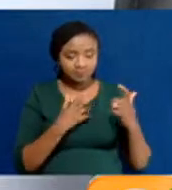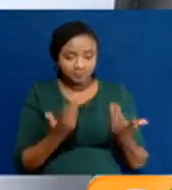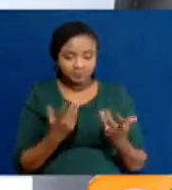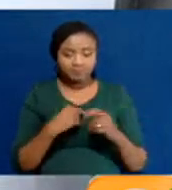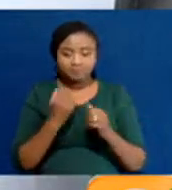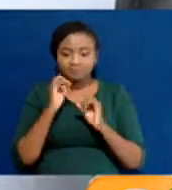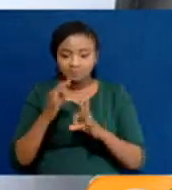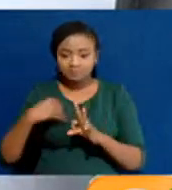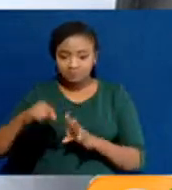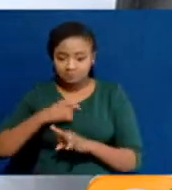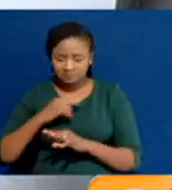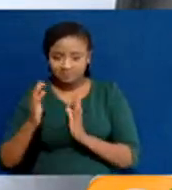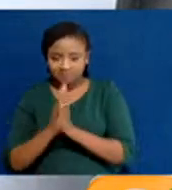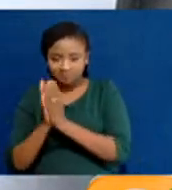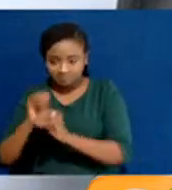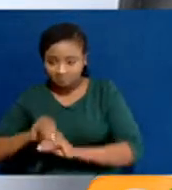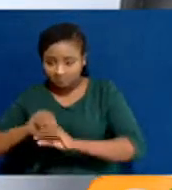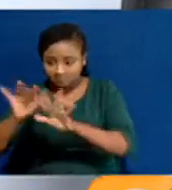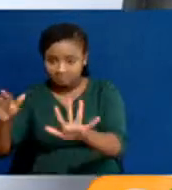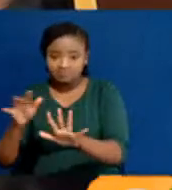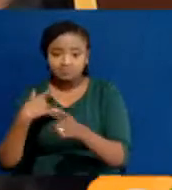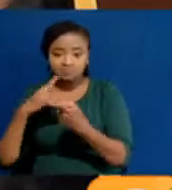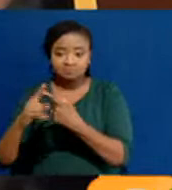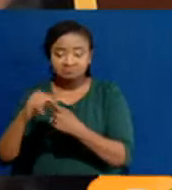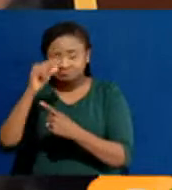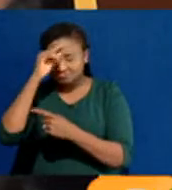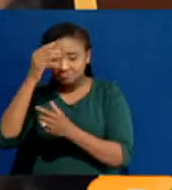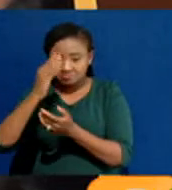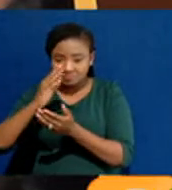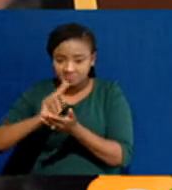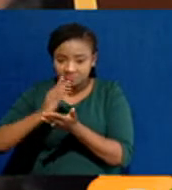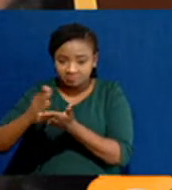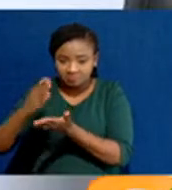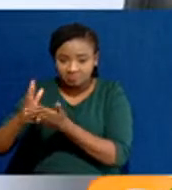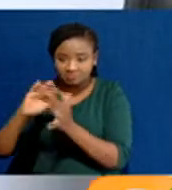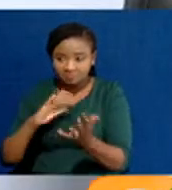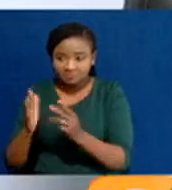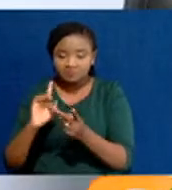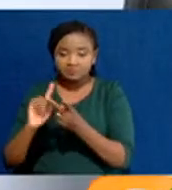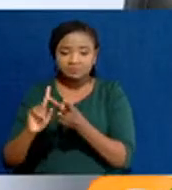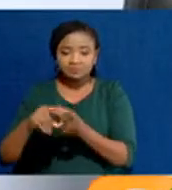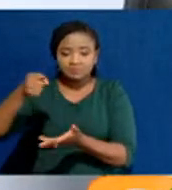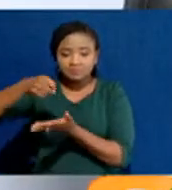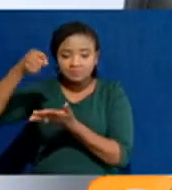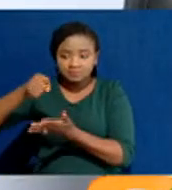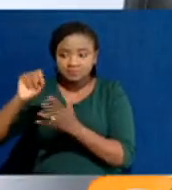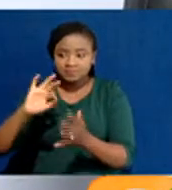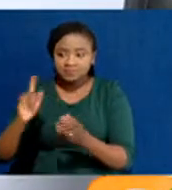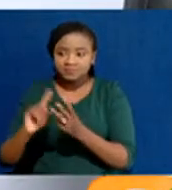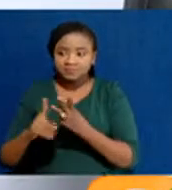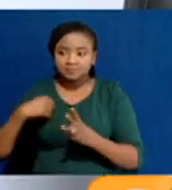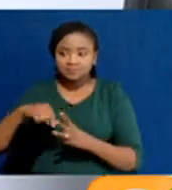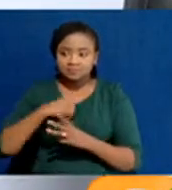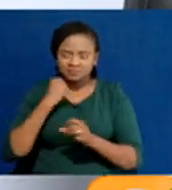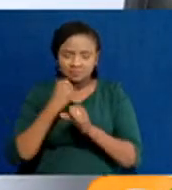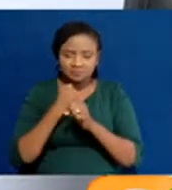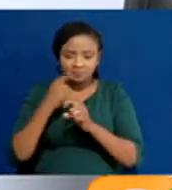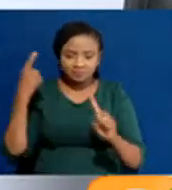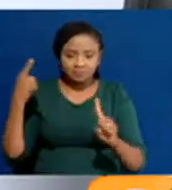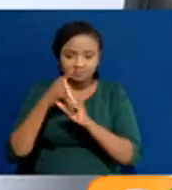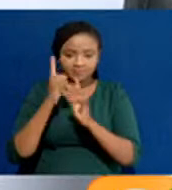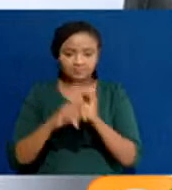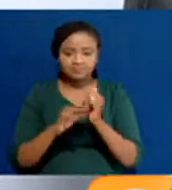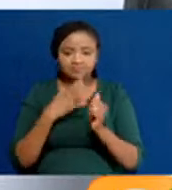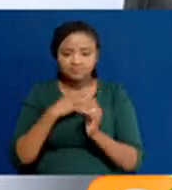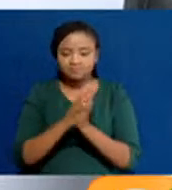and whether it's the coverage of government expenditure. This relationship is about enriching the quality of that content